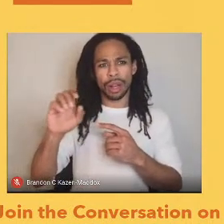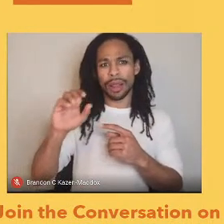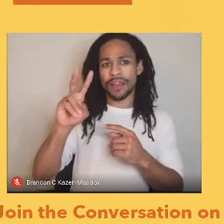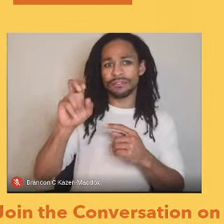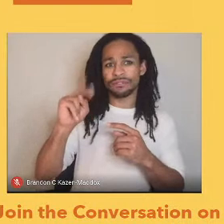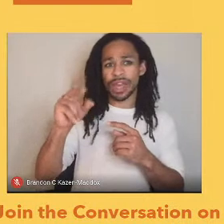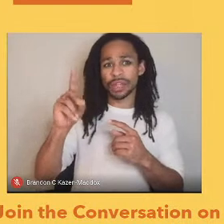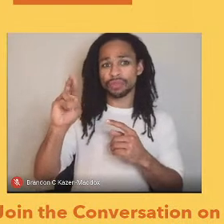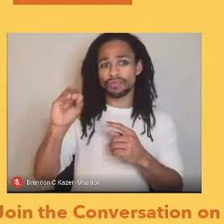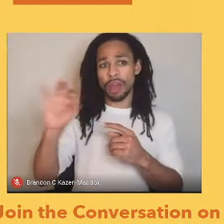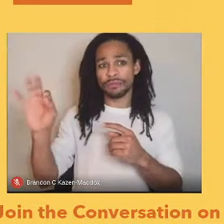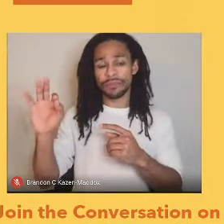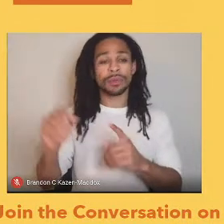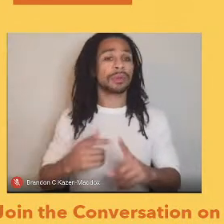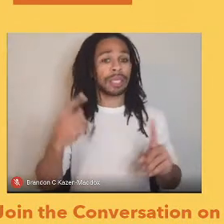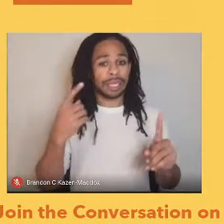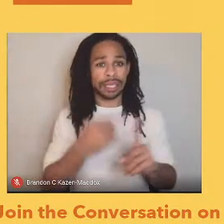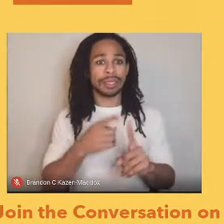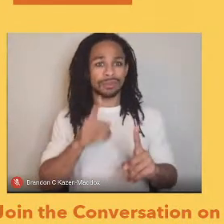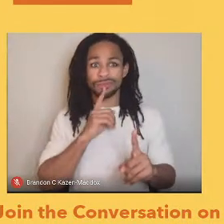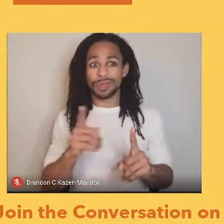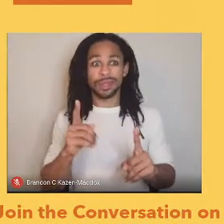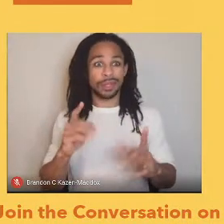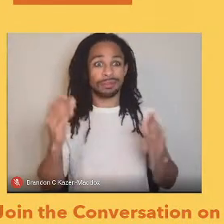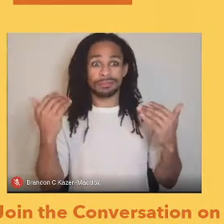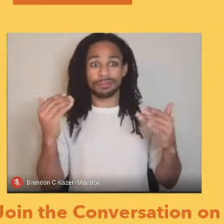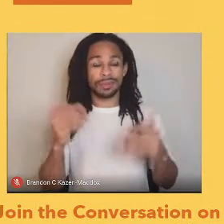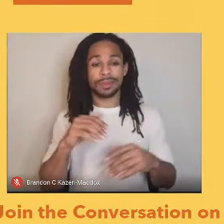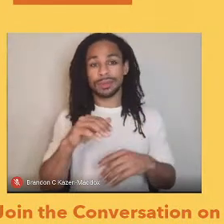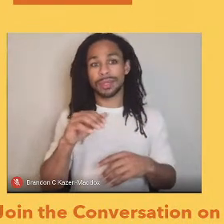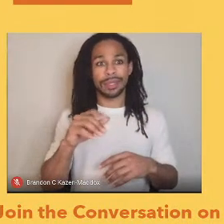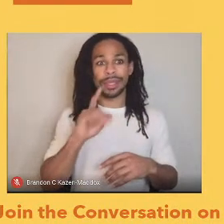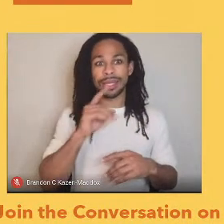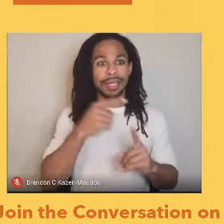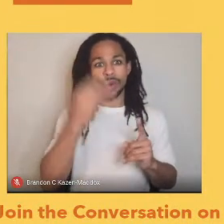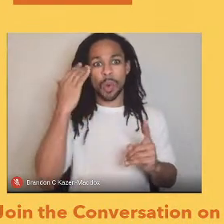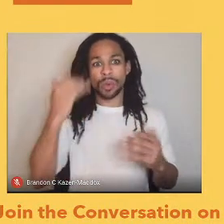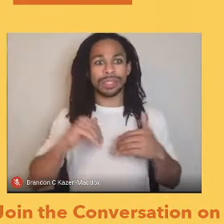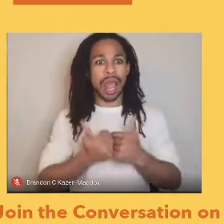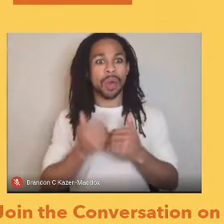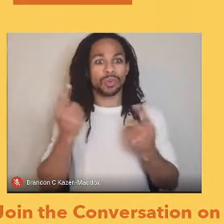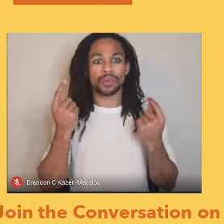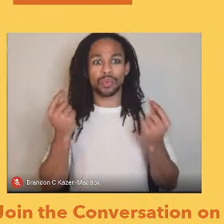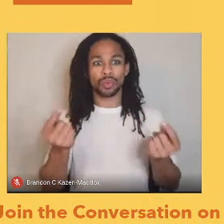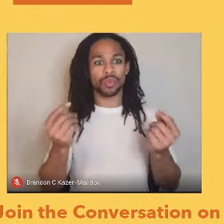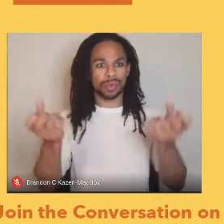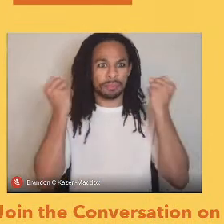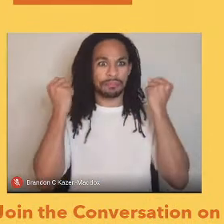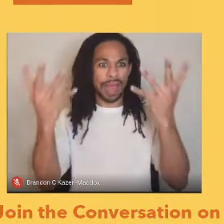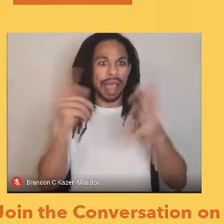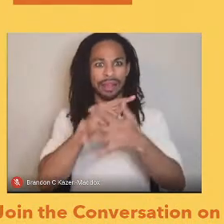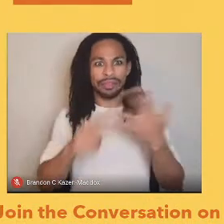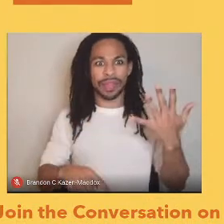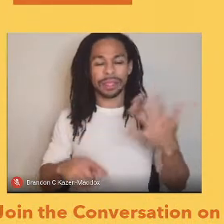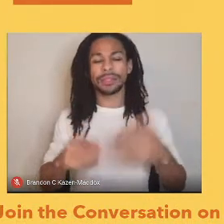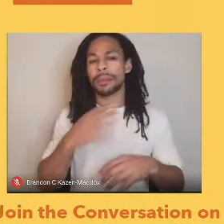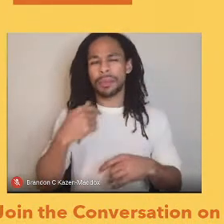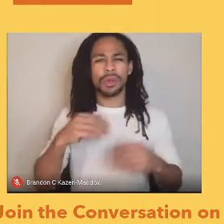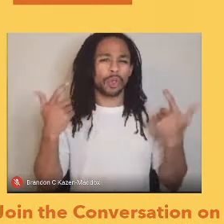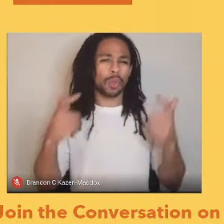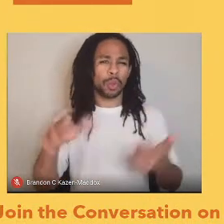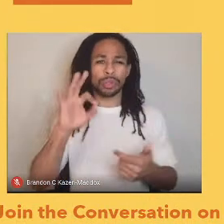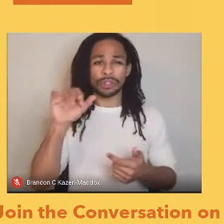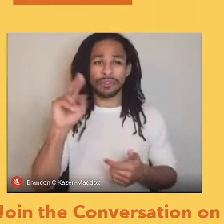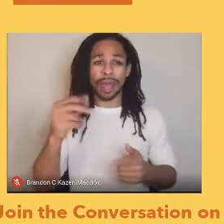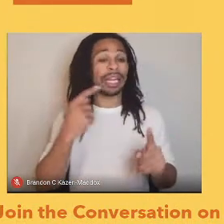undeniably remarkable, because he really is just this insane Swiss Army knife of everything. I'm such a huge fan of all of his work that he does. And he thinks